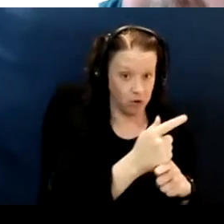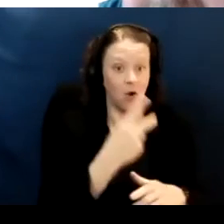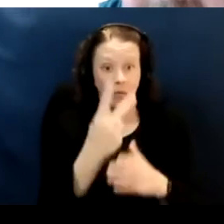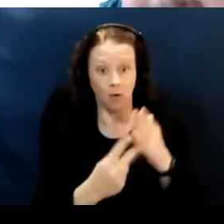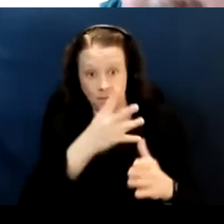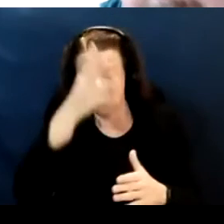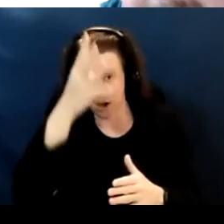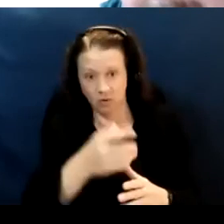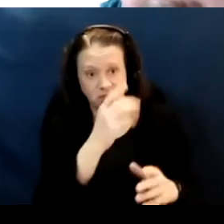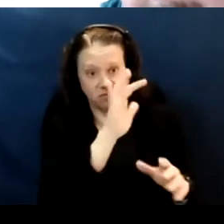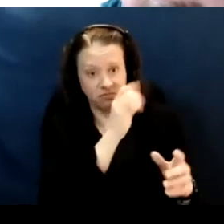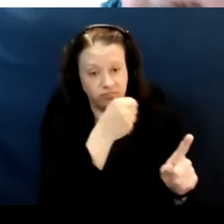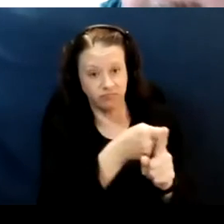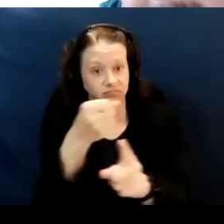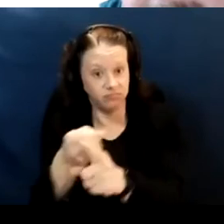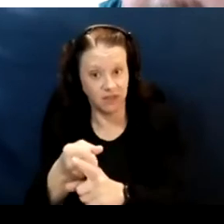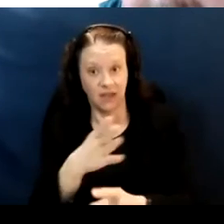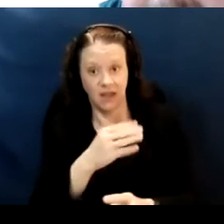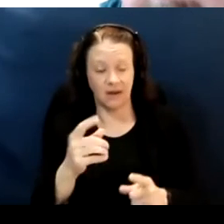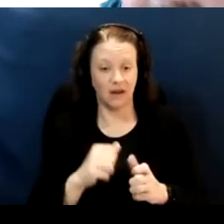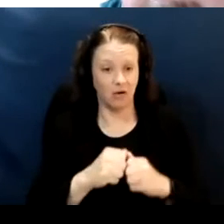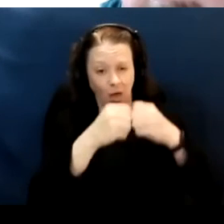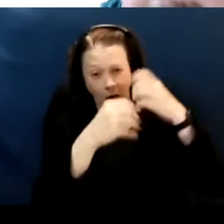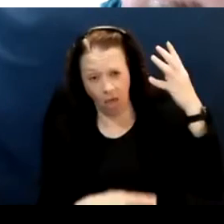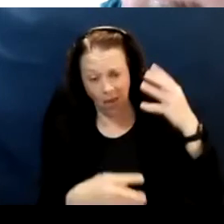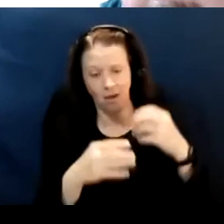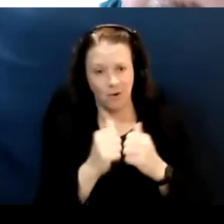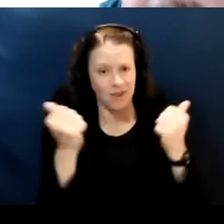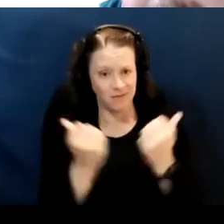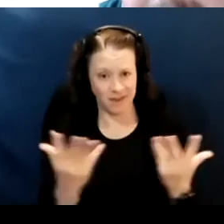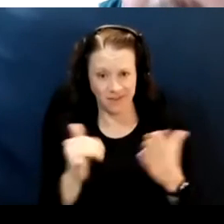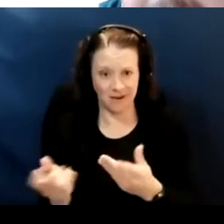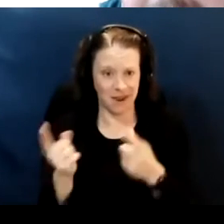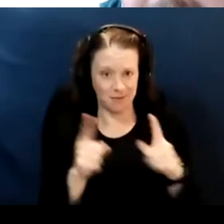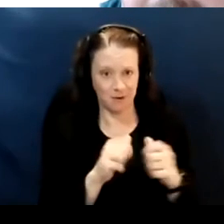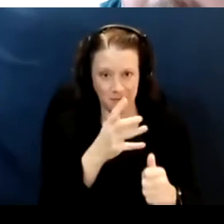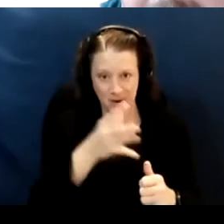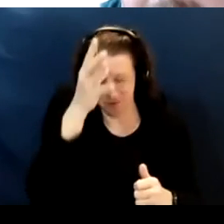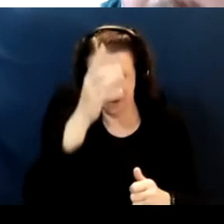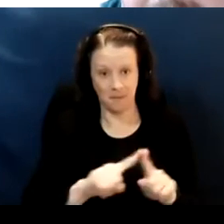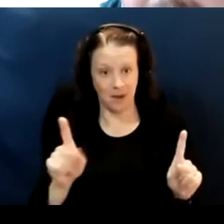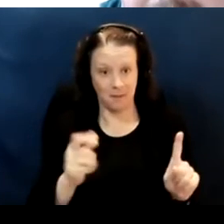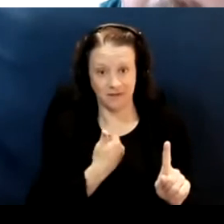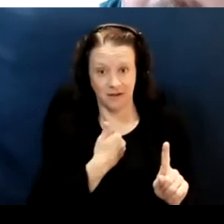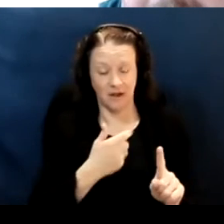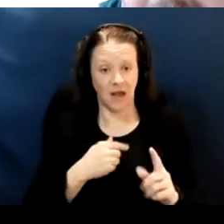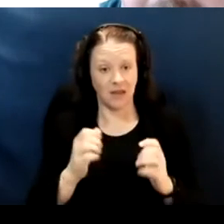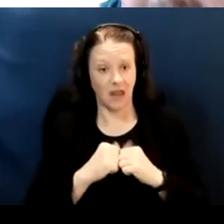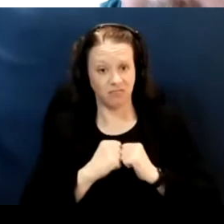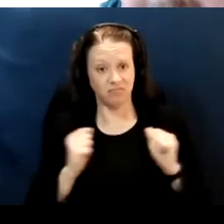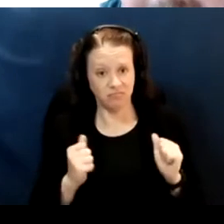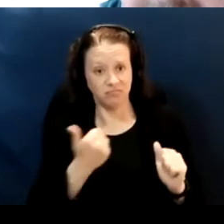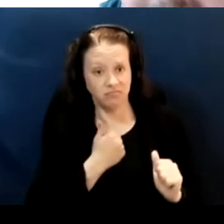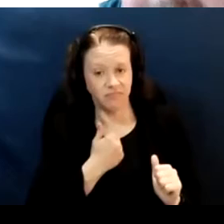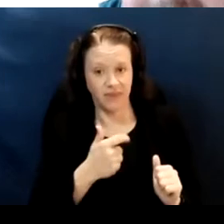I could go on the list of everything that's going on with my parents and the illnesses that we have. But me, myself, I could self-disclose. I